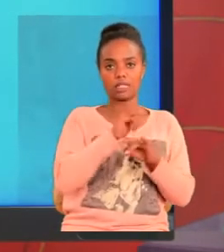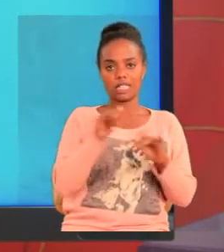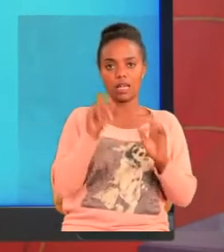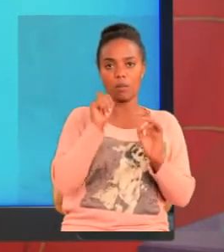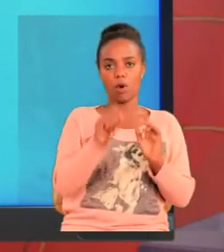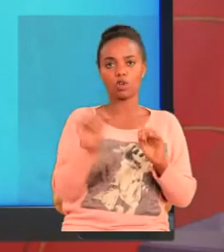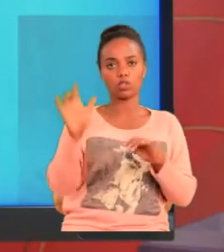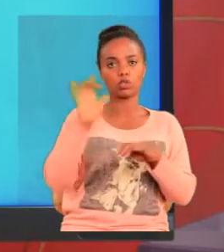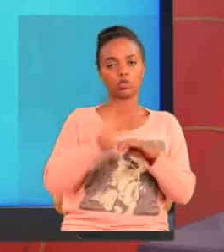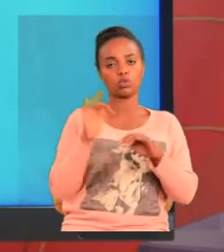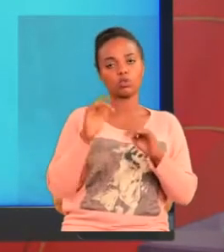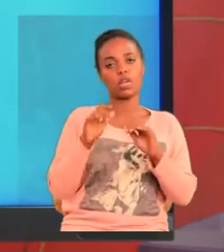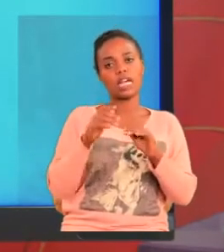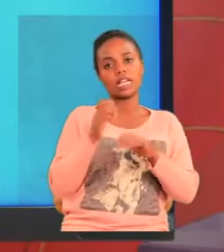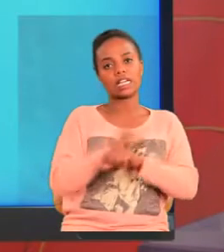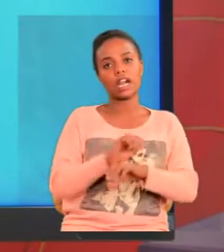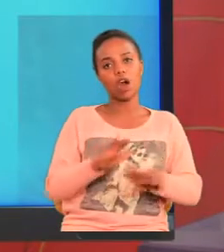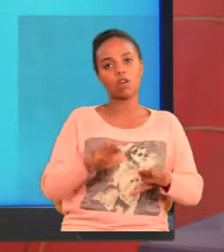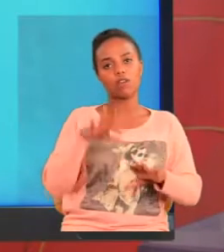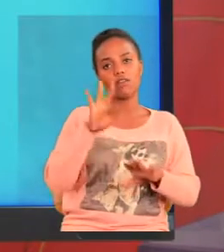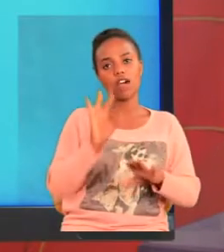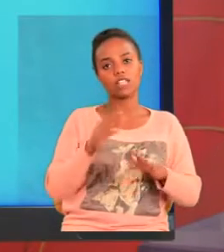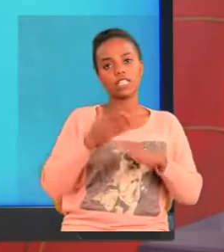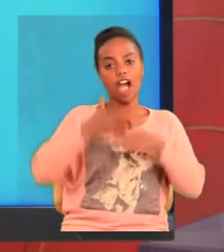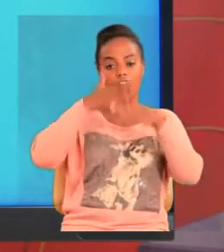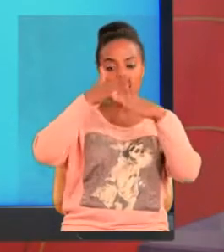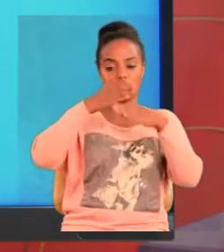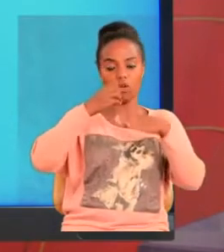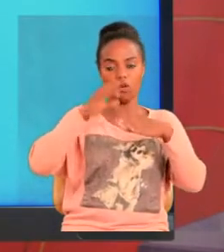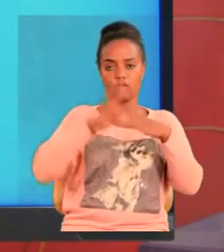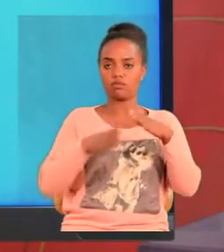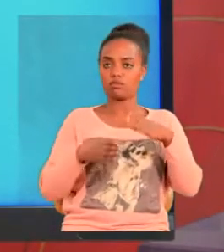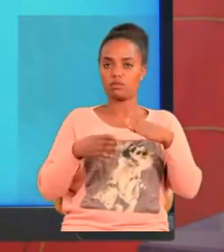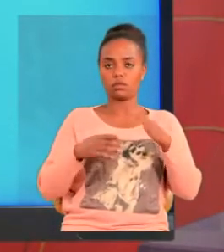to find the height of the building. So here,